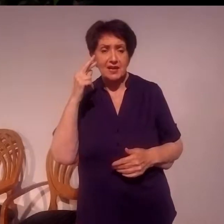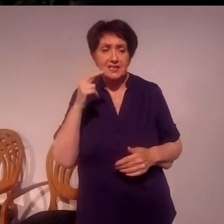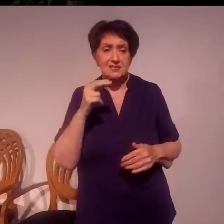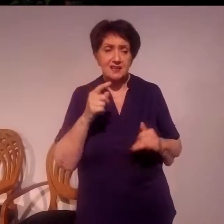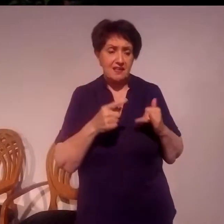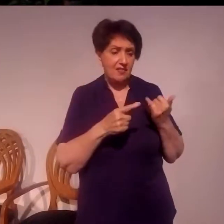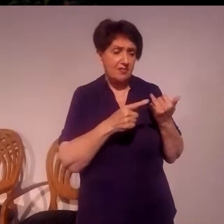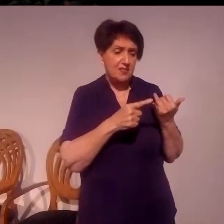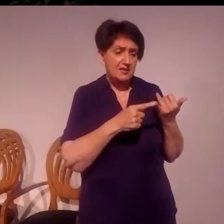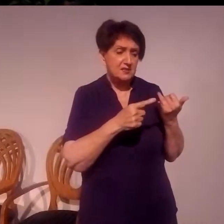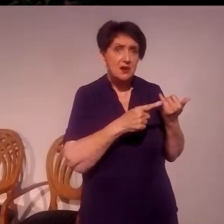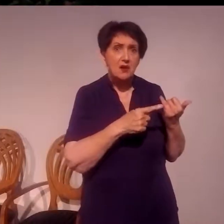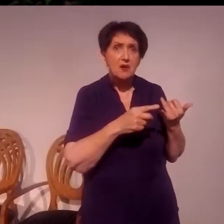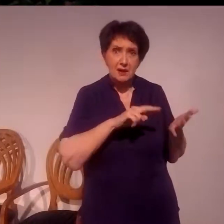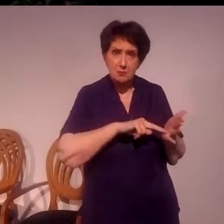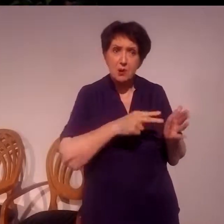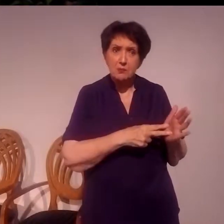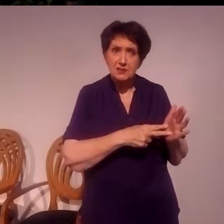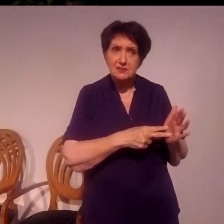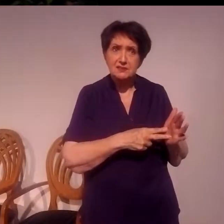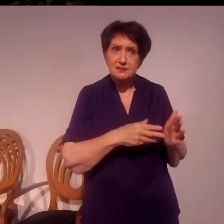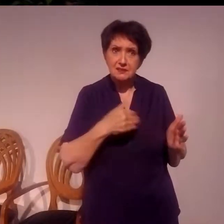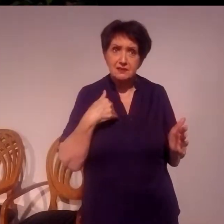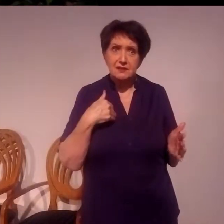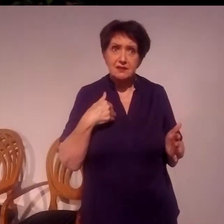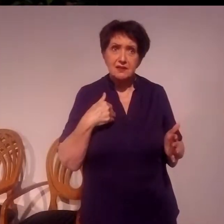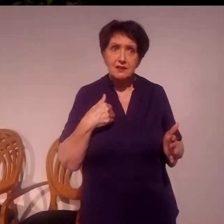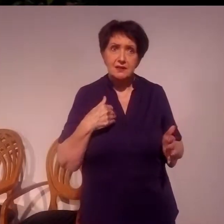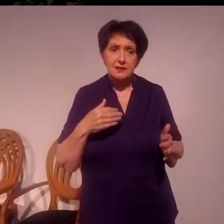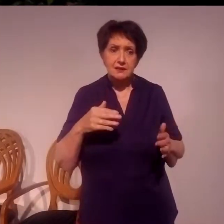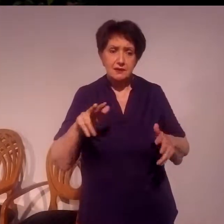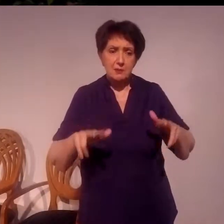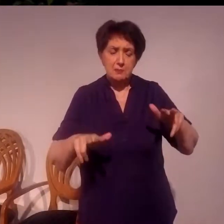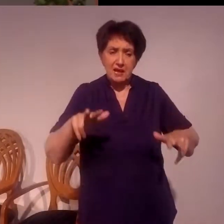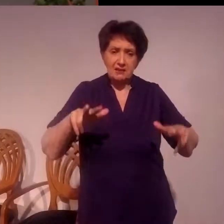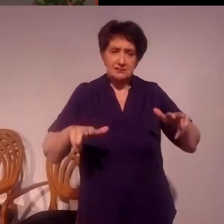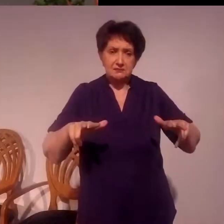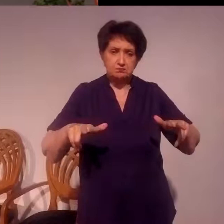pinky toe had its purpose, and now they're off balance.